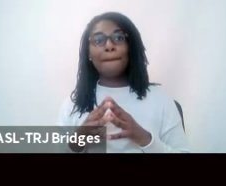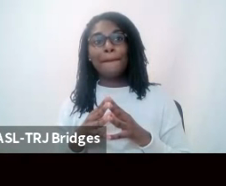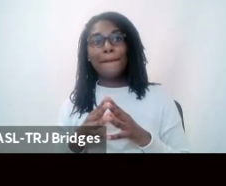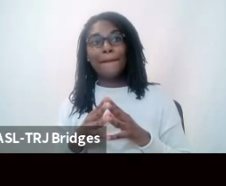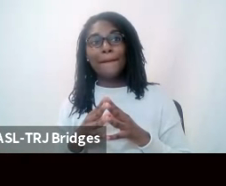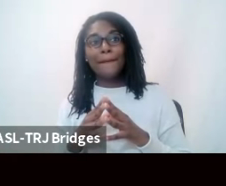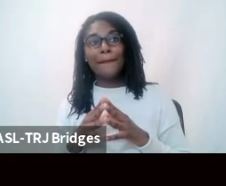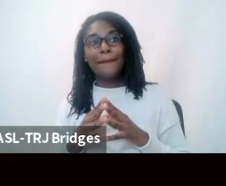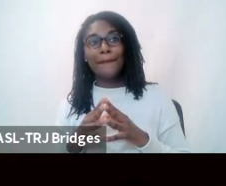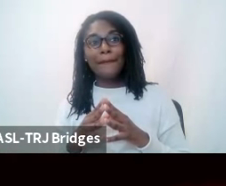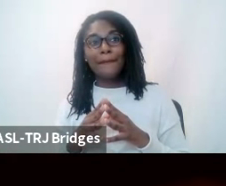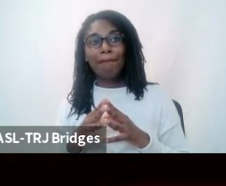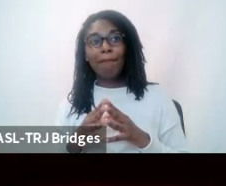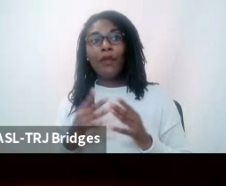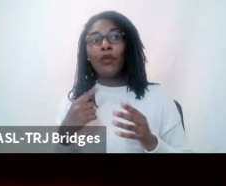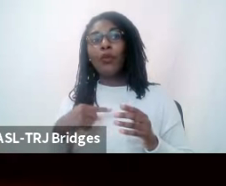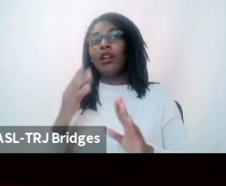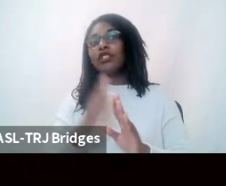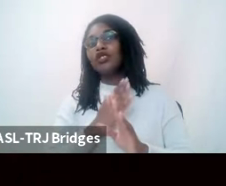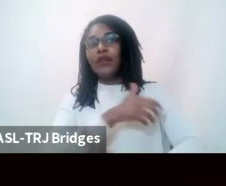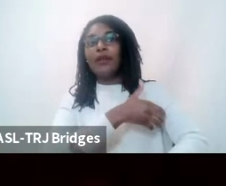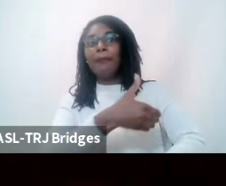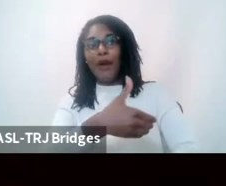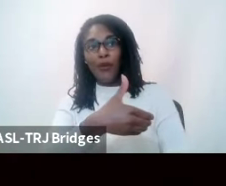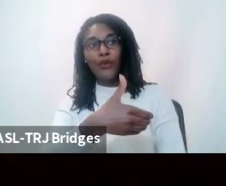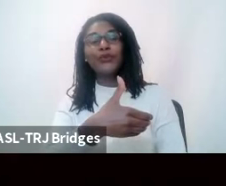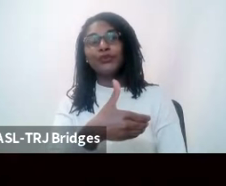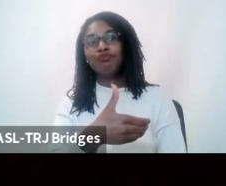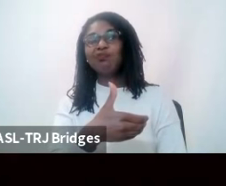We have experienced the power, nothing more than that.